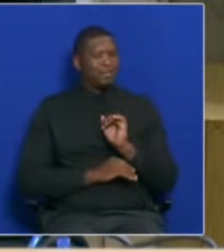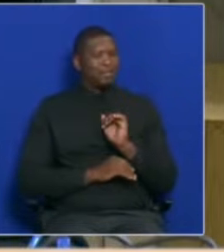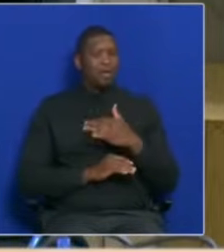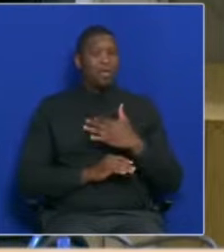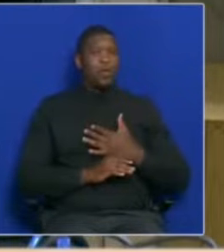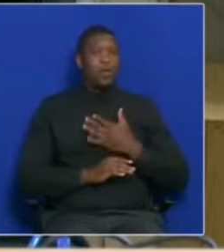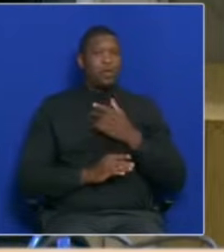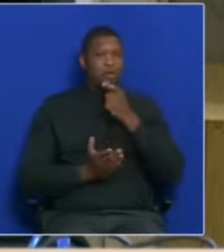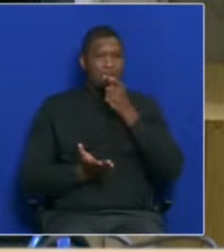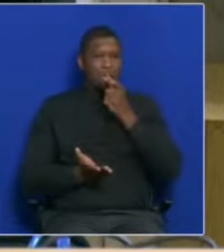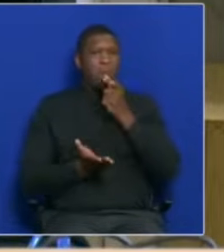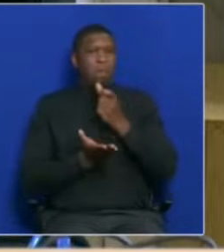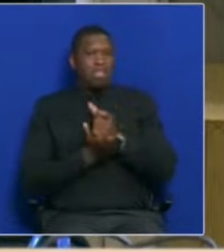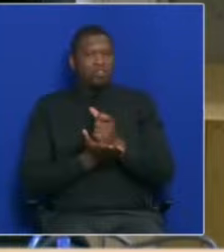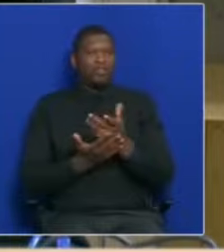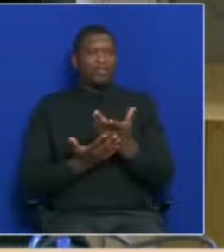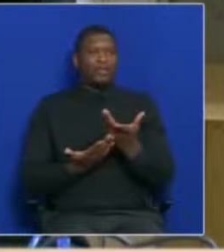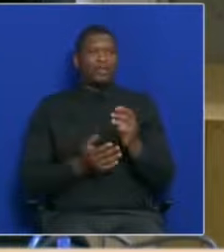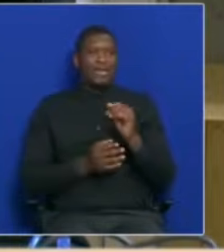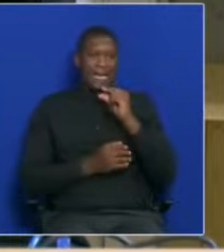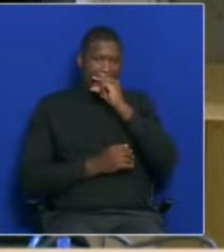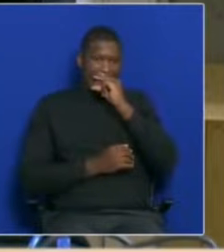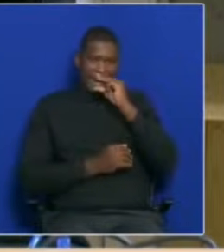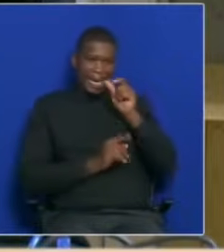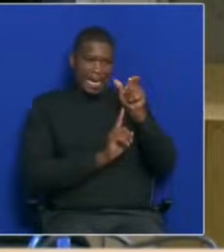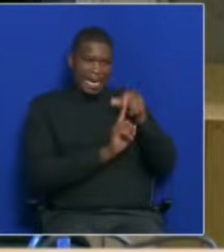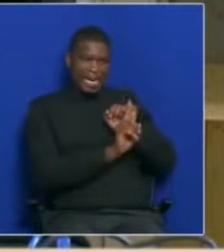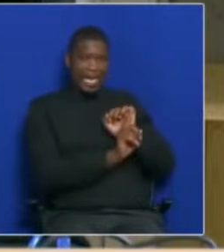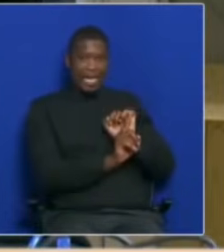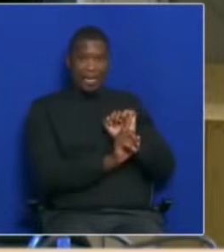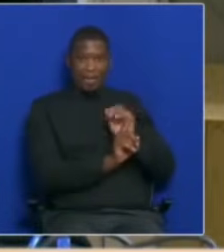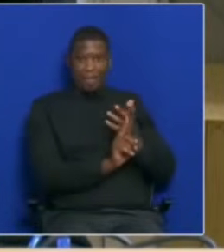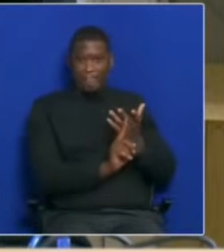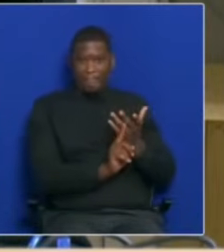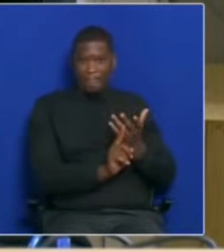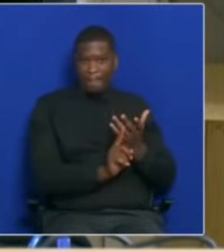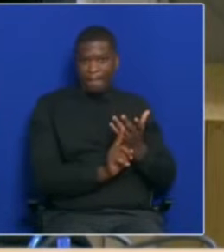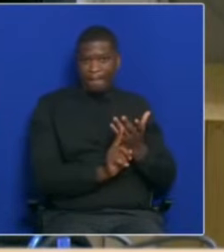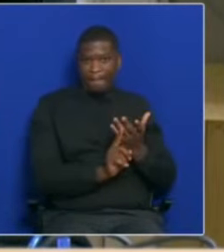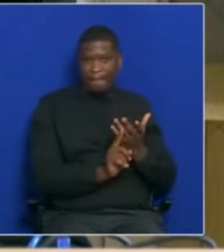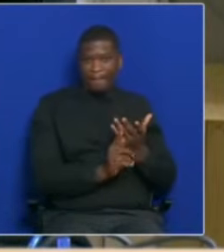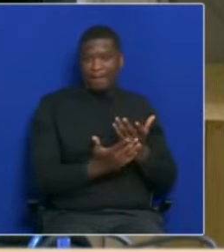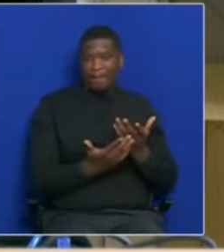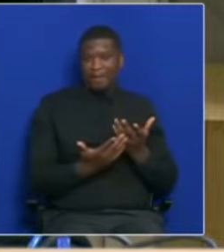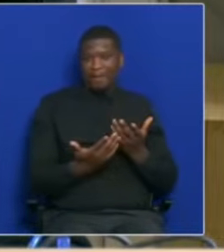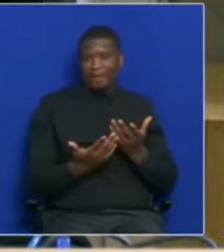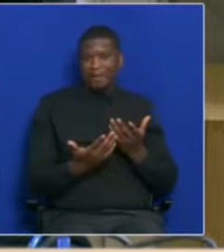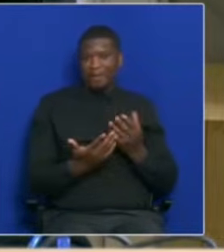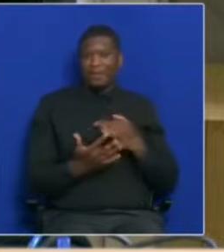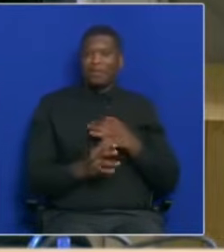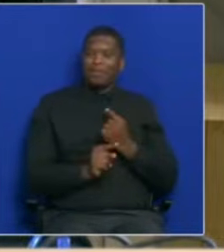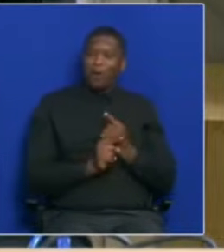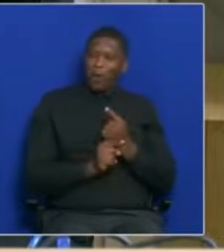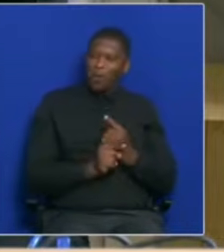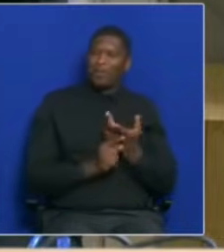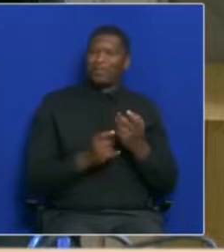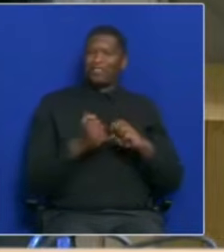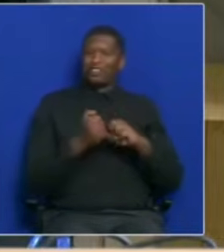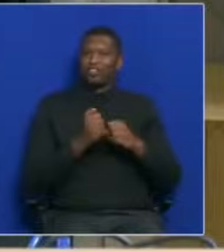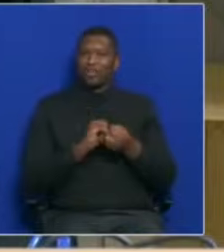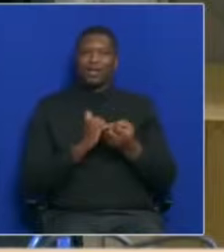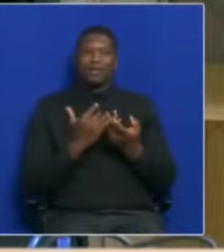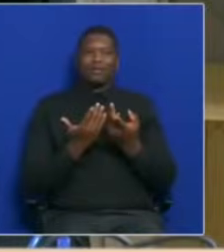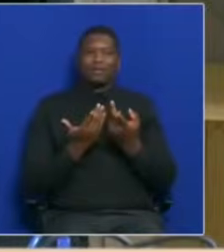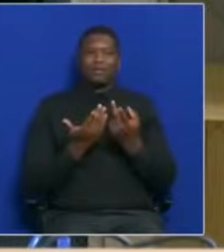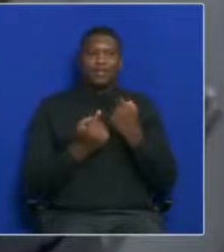council's name, but don't play that on me. Oh, man. He Not always tries to read my face and